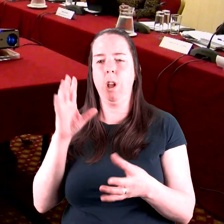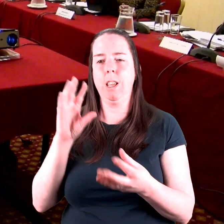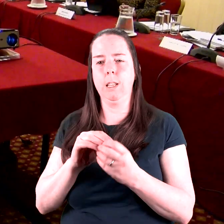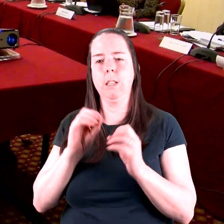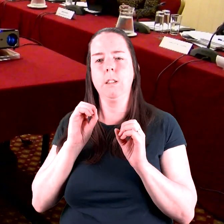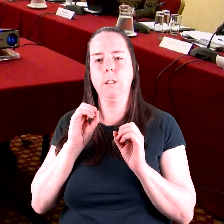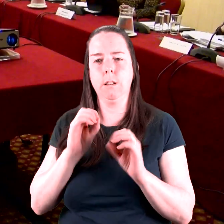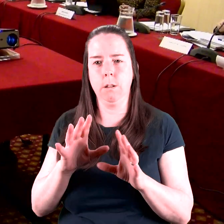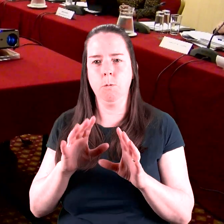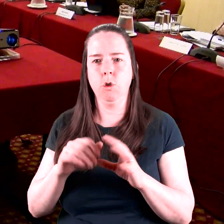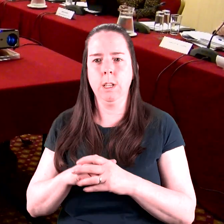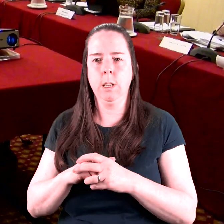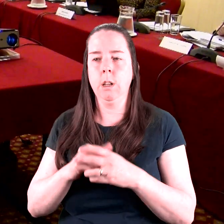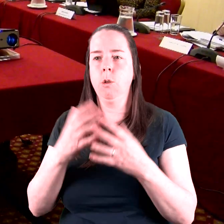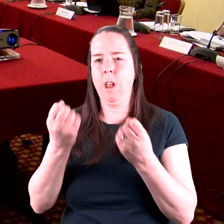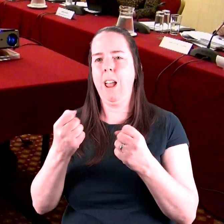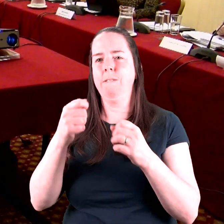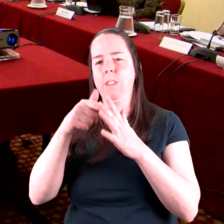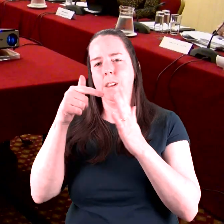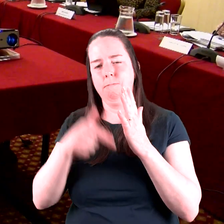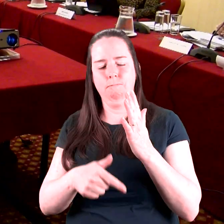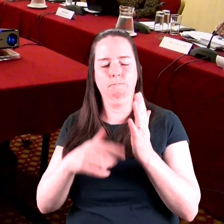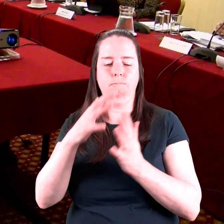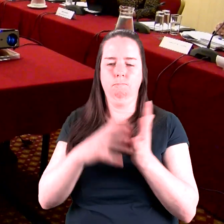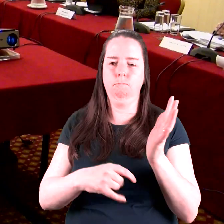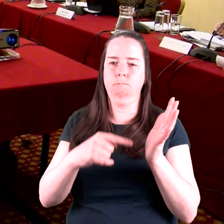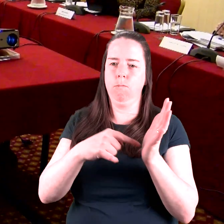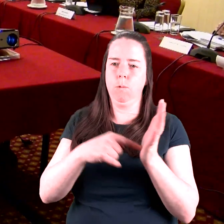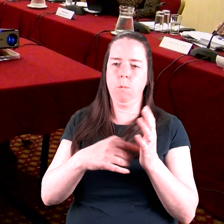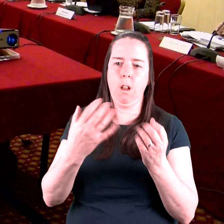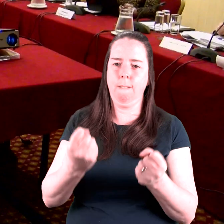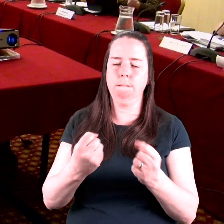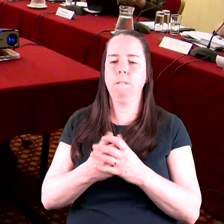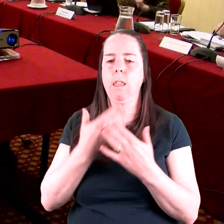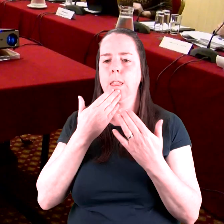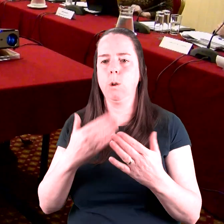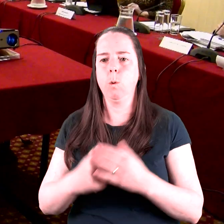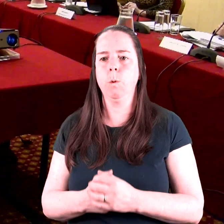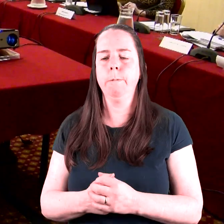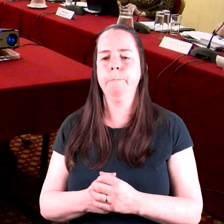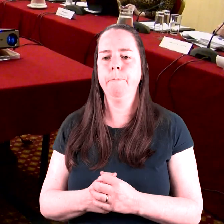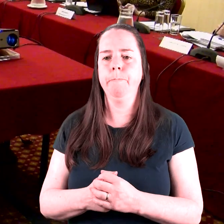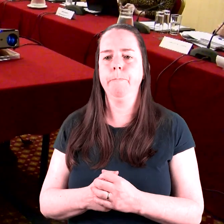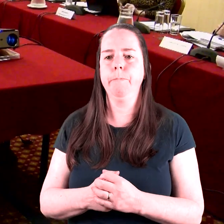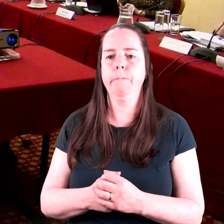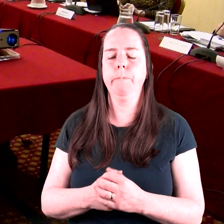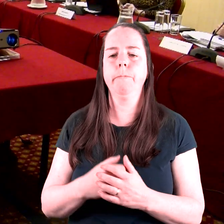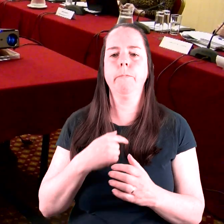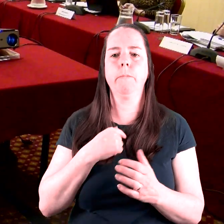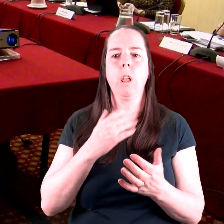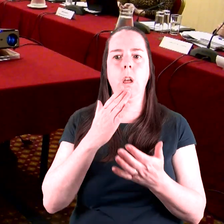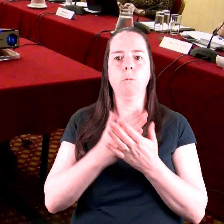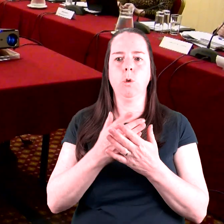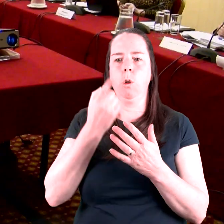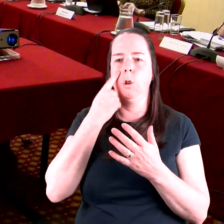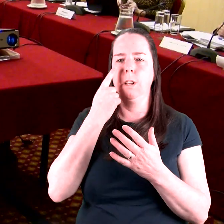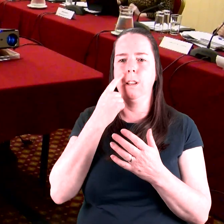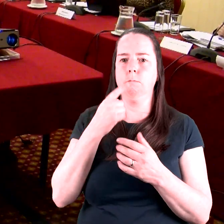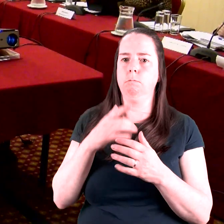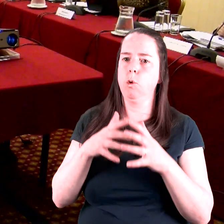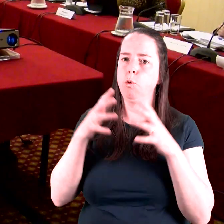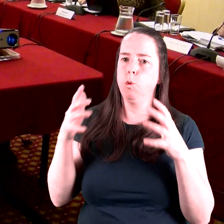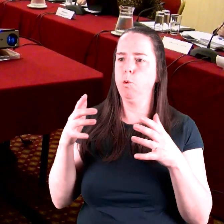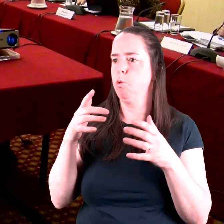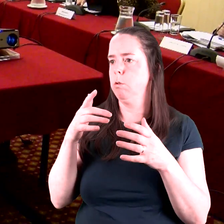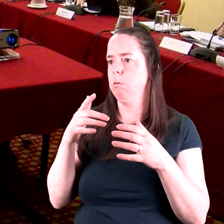there. A quick summary. You've got the details, so thank you. Thank you very much. And I'm sure actually looking at